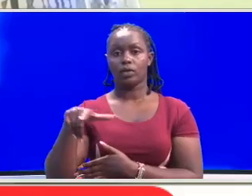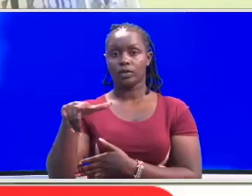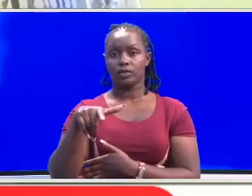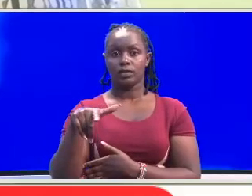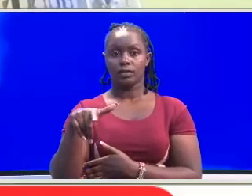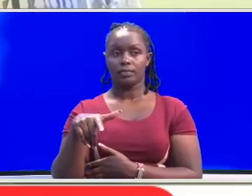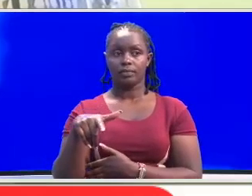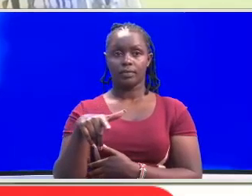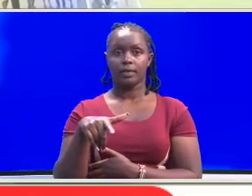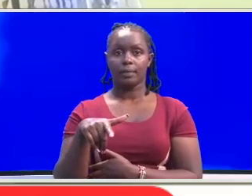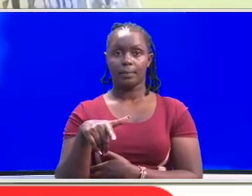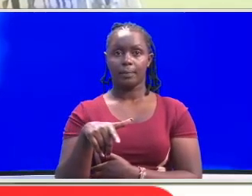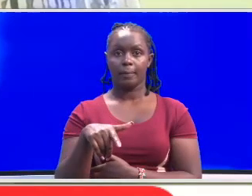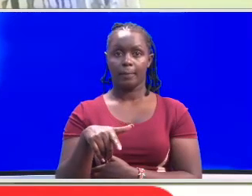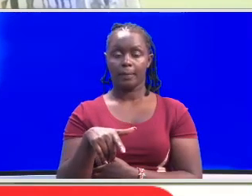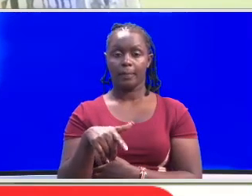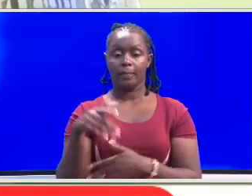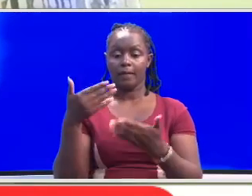Her relatives were located.